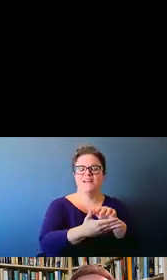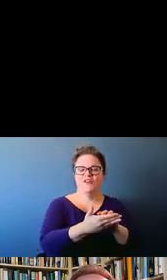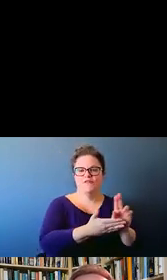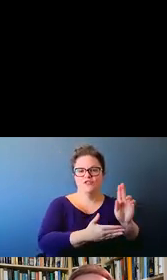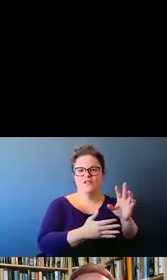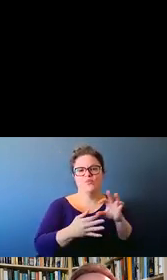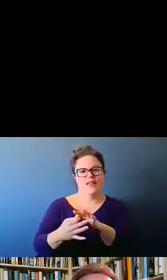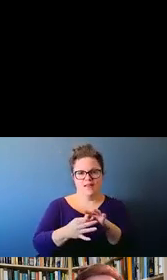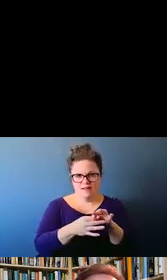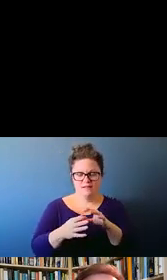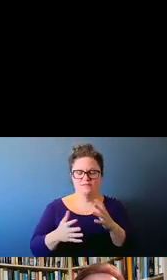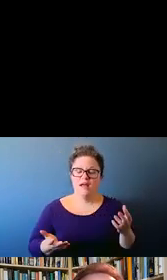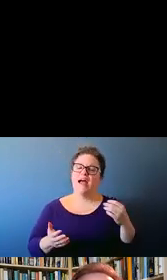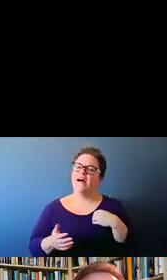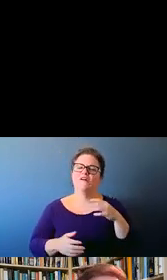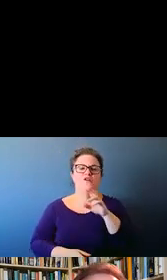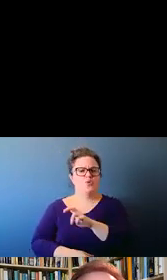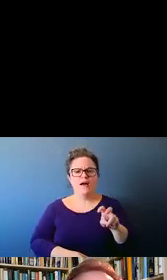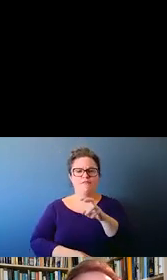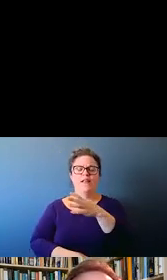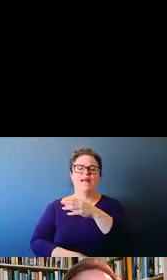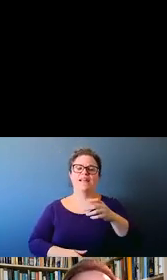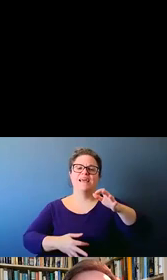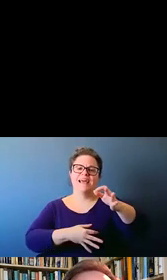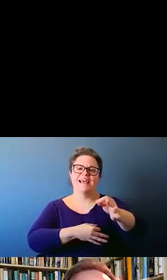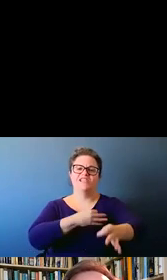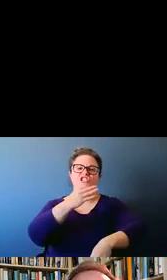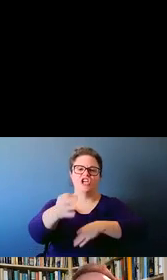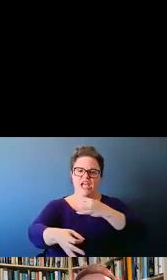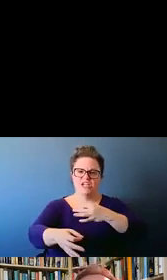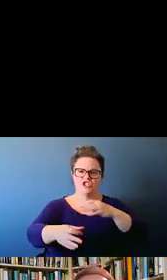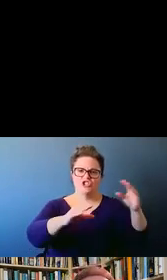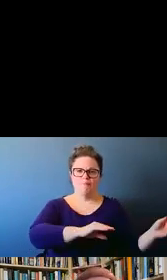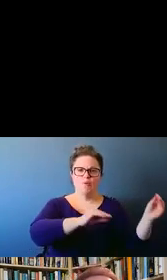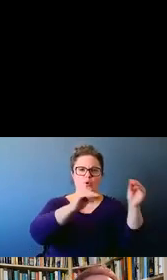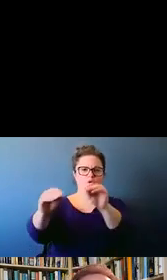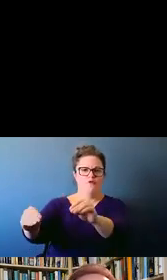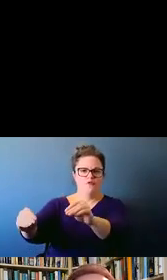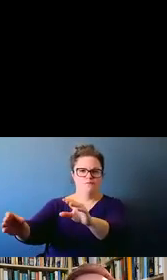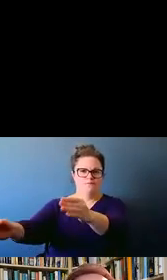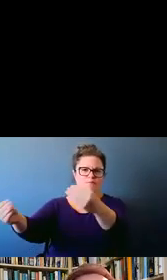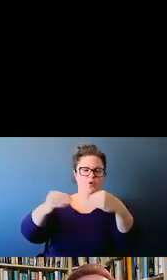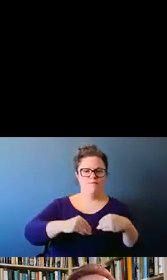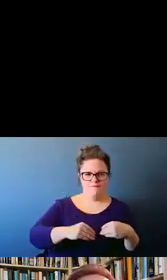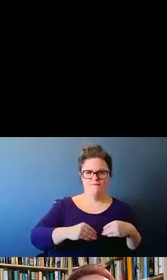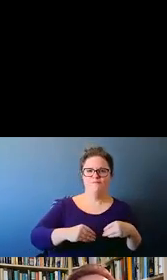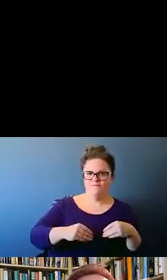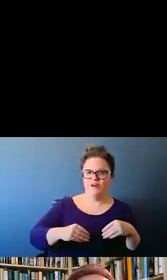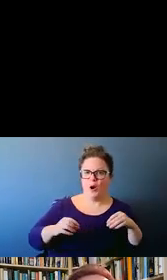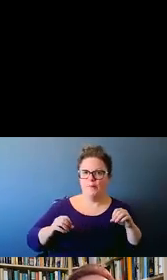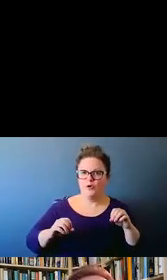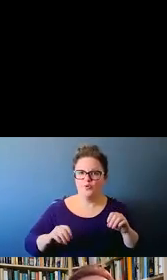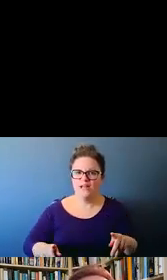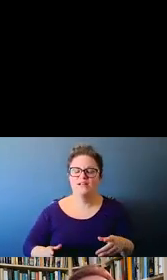have numerous travel and exchange opportunities, or well, in normal times we do. And when those start up again, we hope that you'll be able